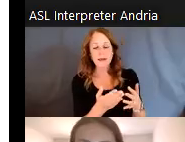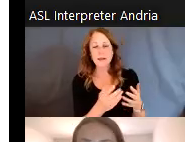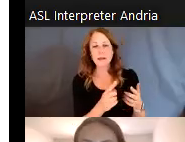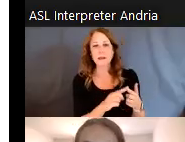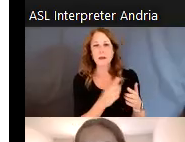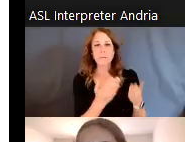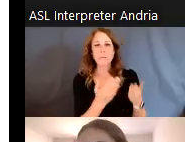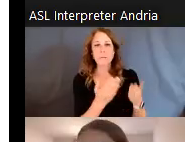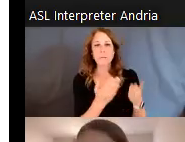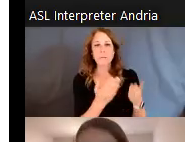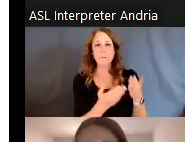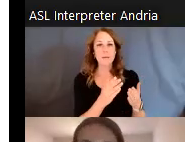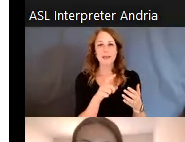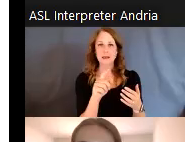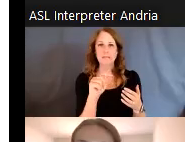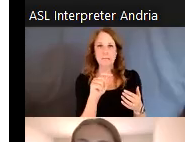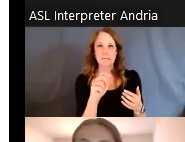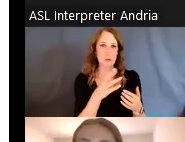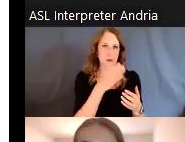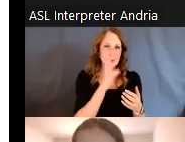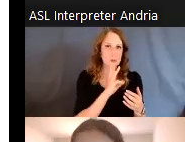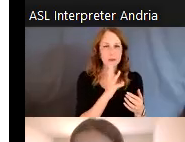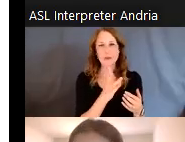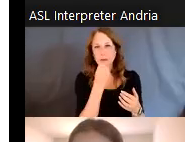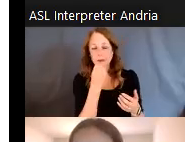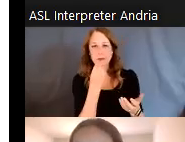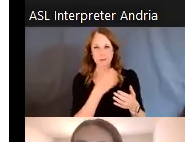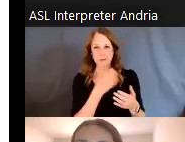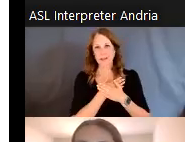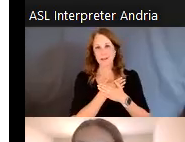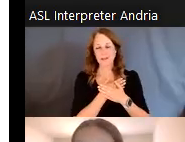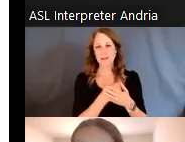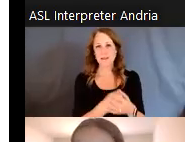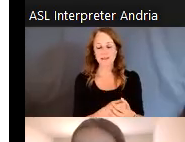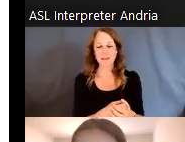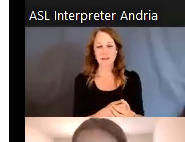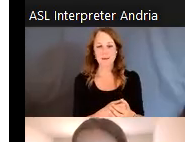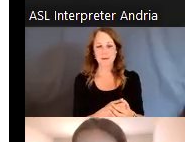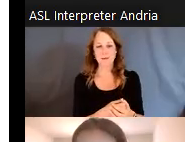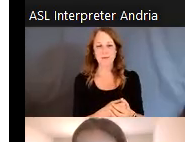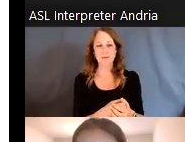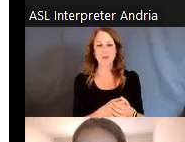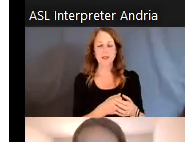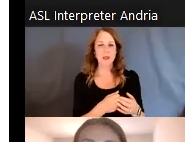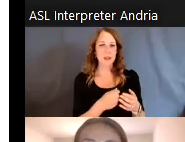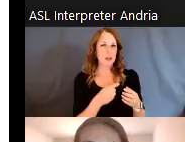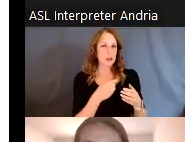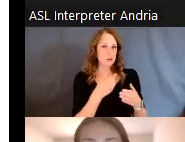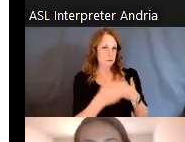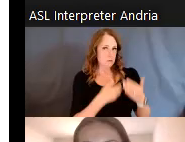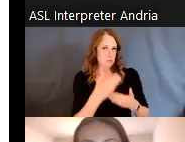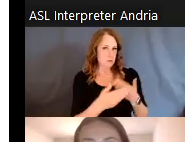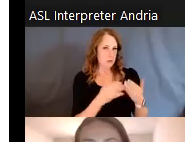need, like water or food or rest. But throughout the interaction, you want